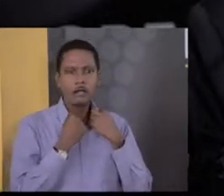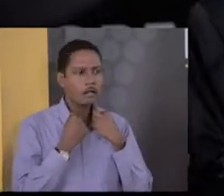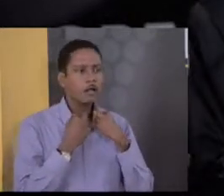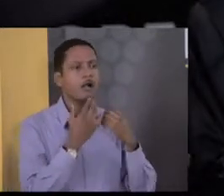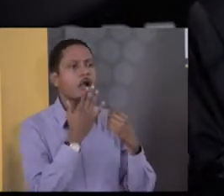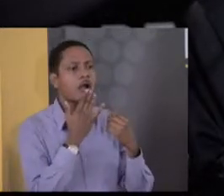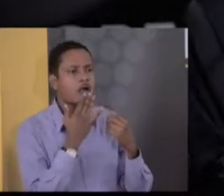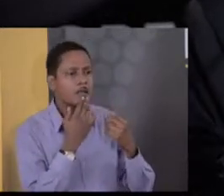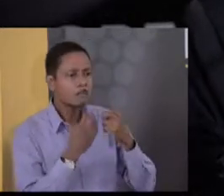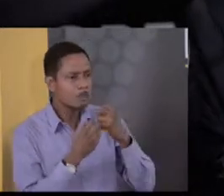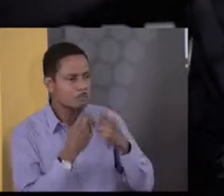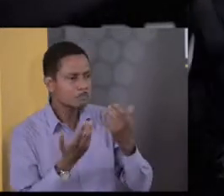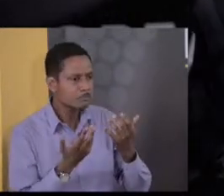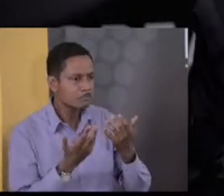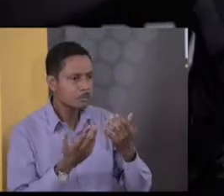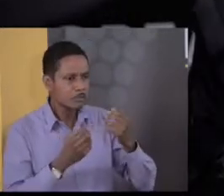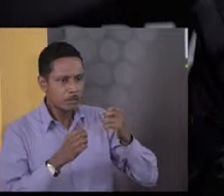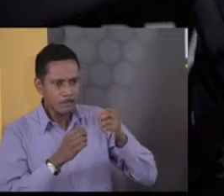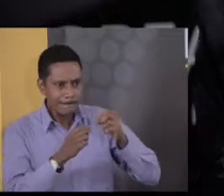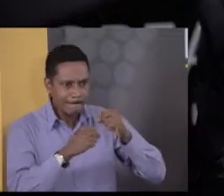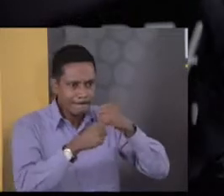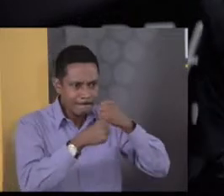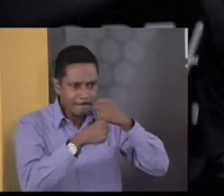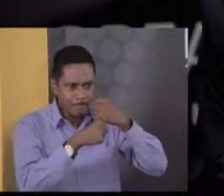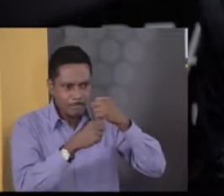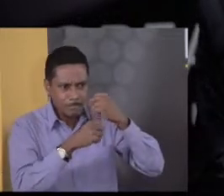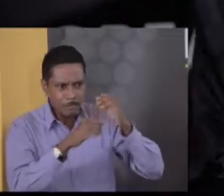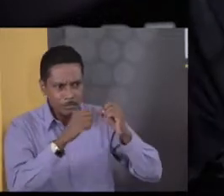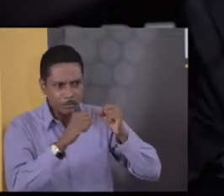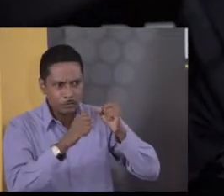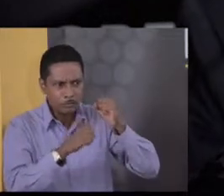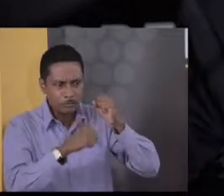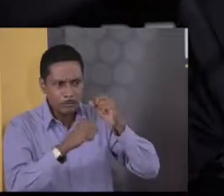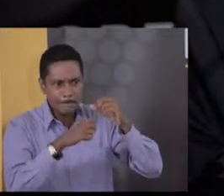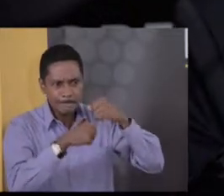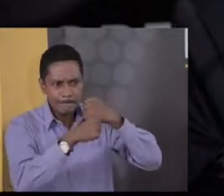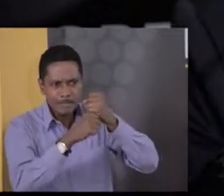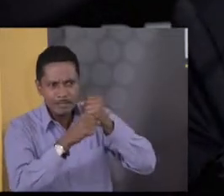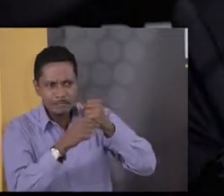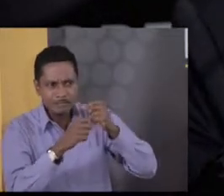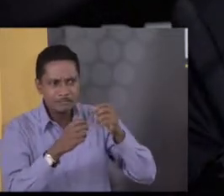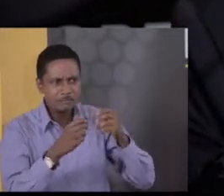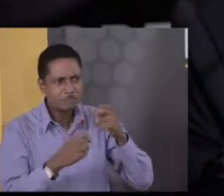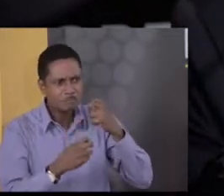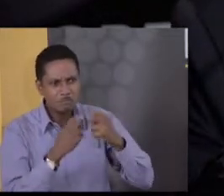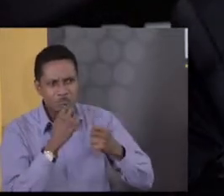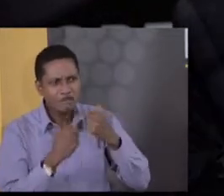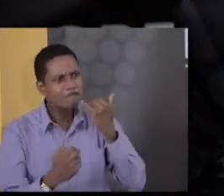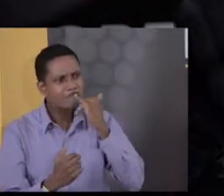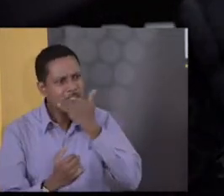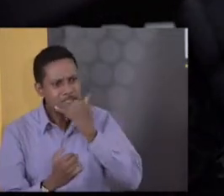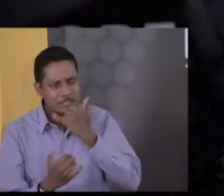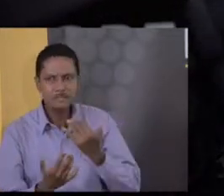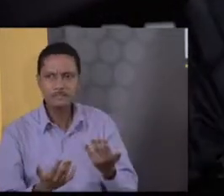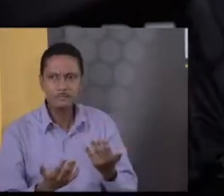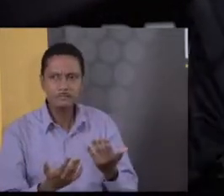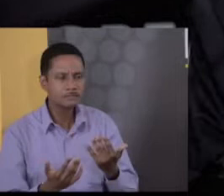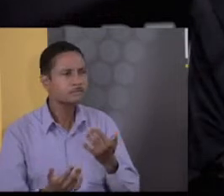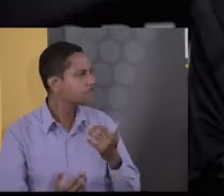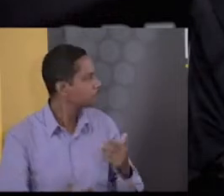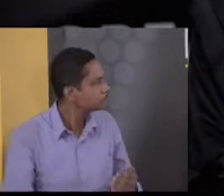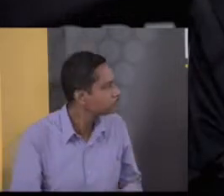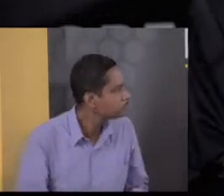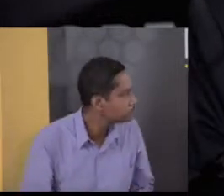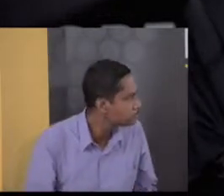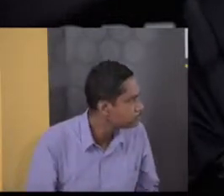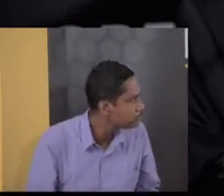fabric to the inline to the end line. So manufacturing quality is